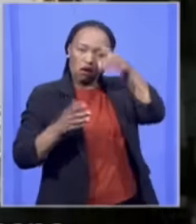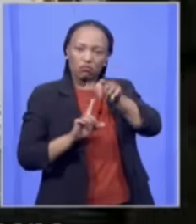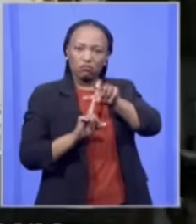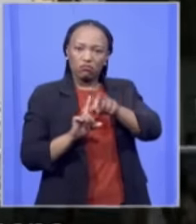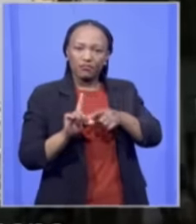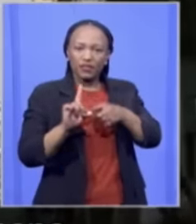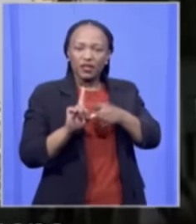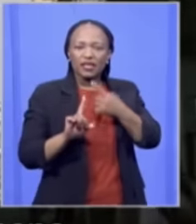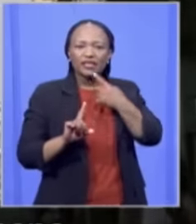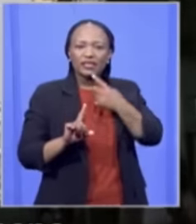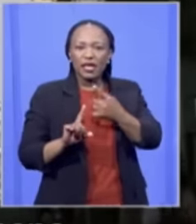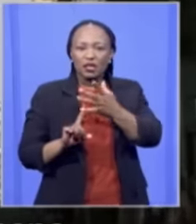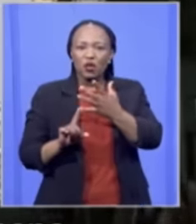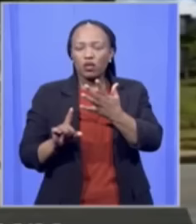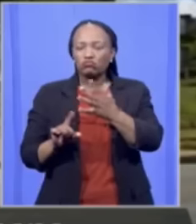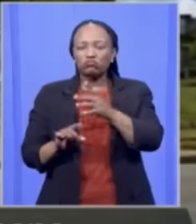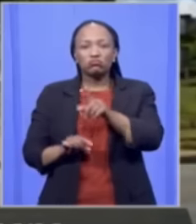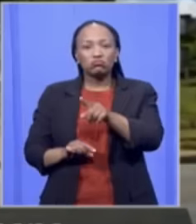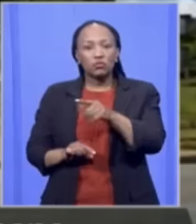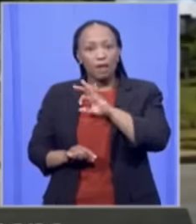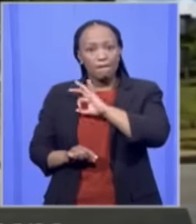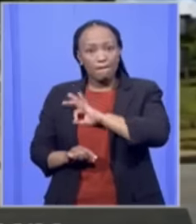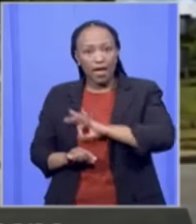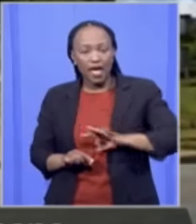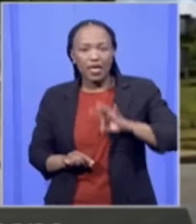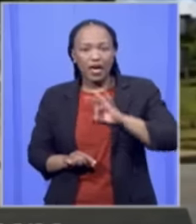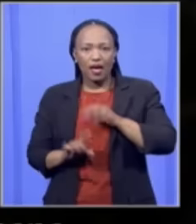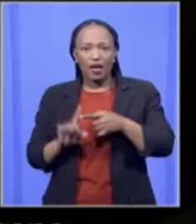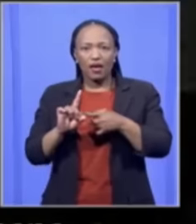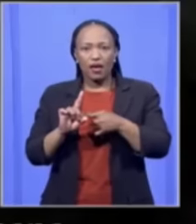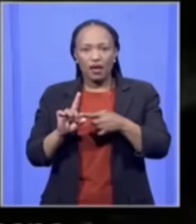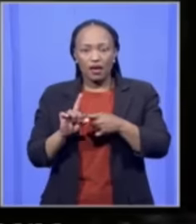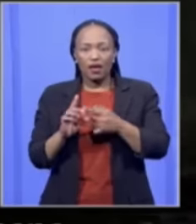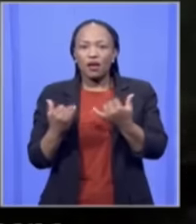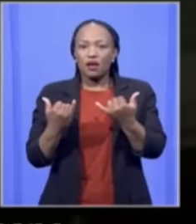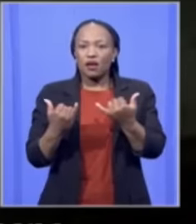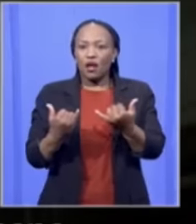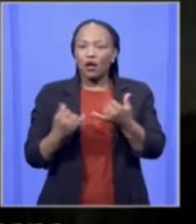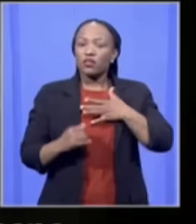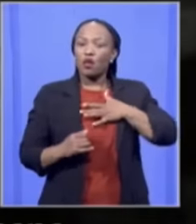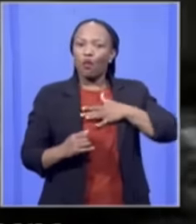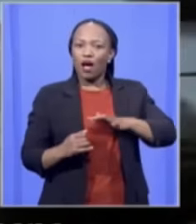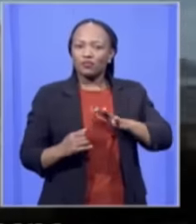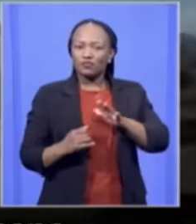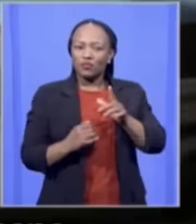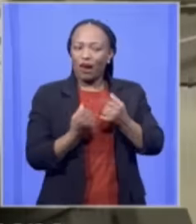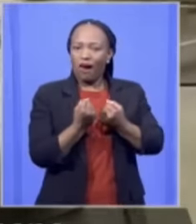boikanyego go meyara wa Johannesburg o ka tswa o tlhotlheleditswe ke ba ba batlang maemo.